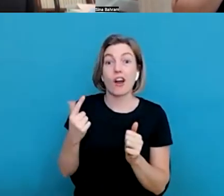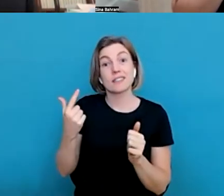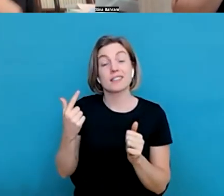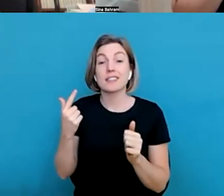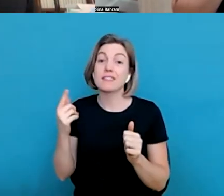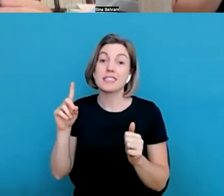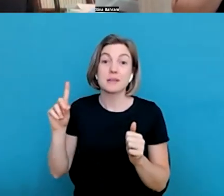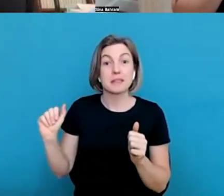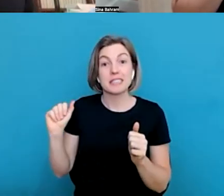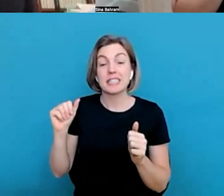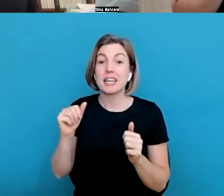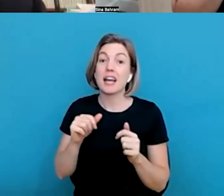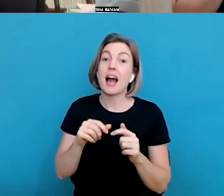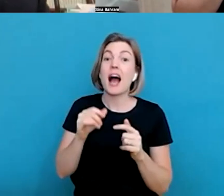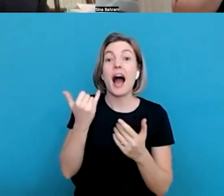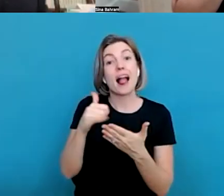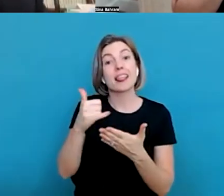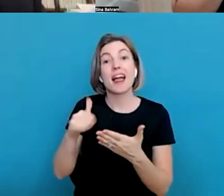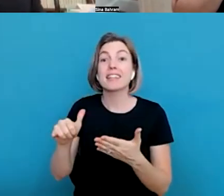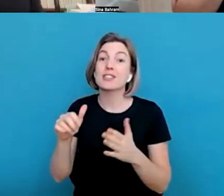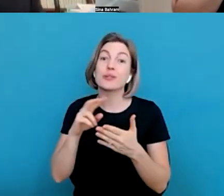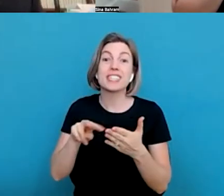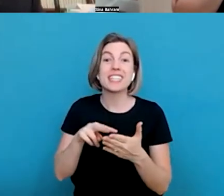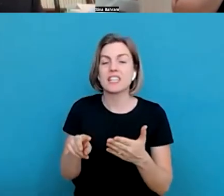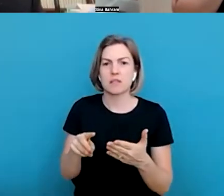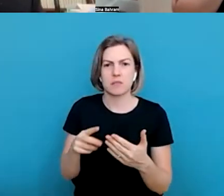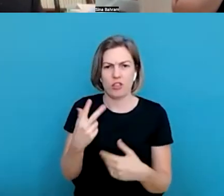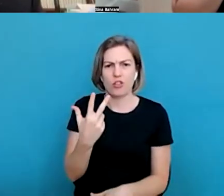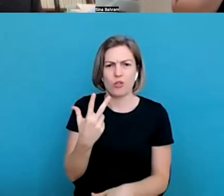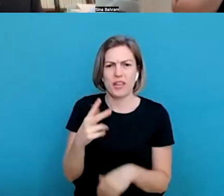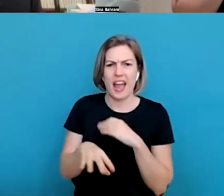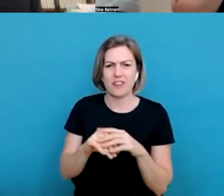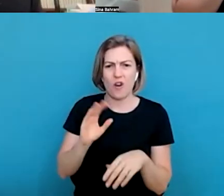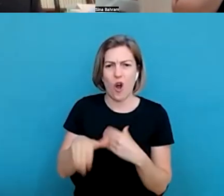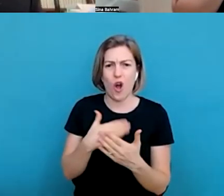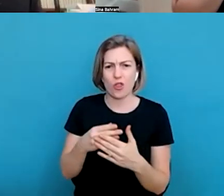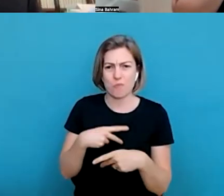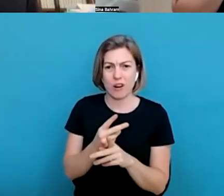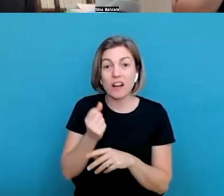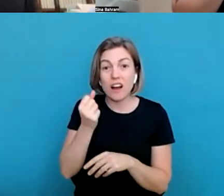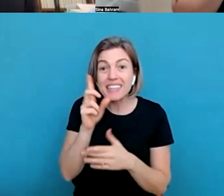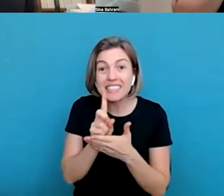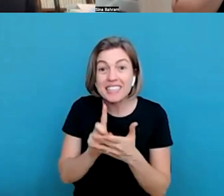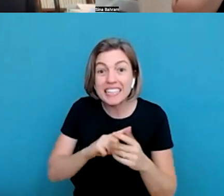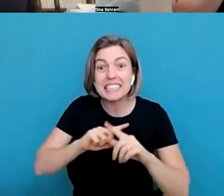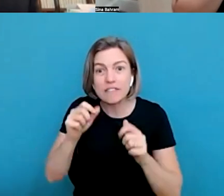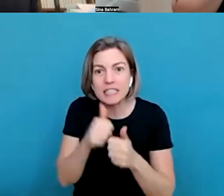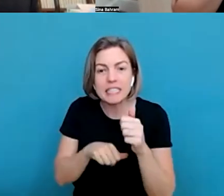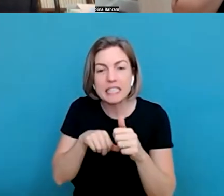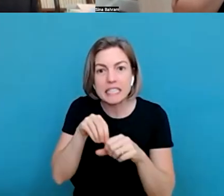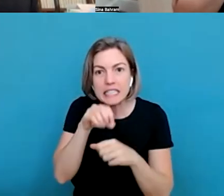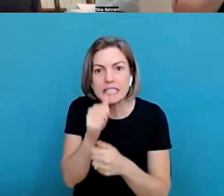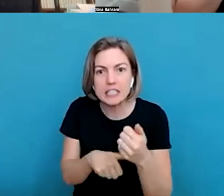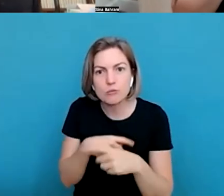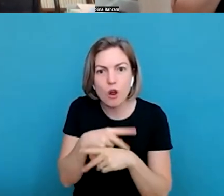disabilities, highlighting, reading or something, but it's only 3 of all their products, and it's designed differently in each product. So